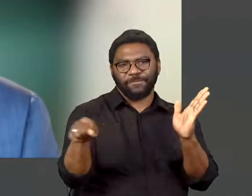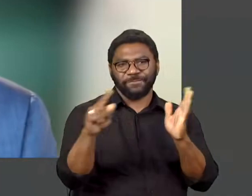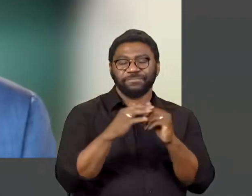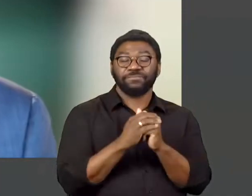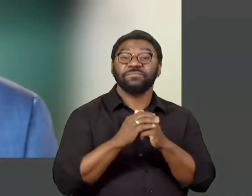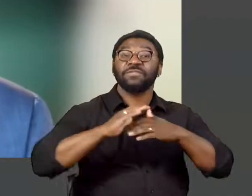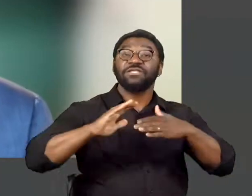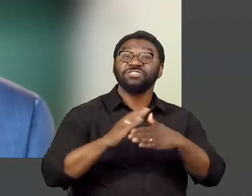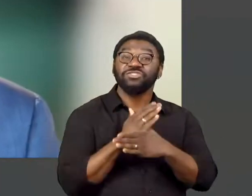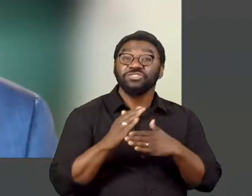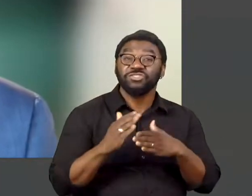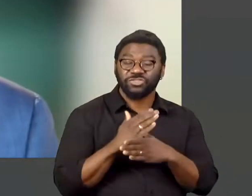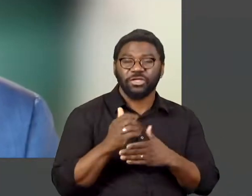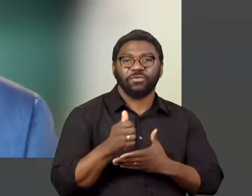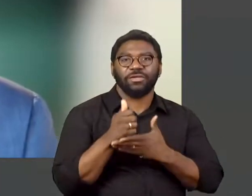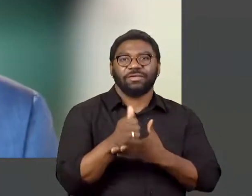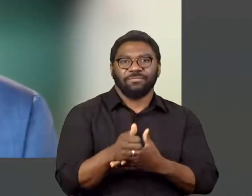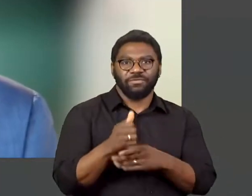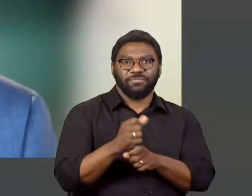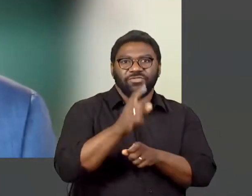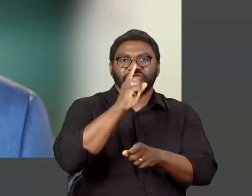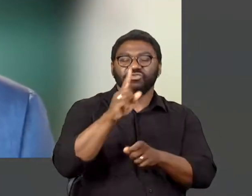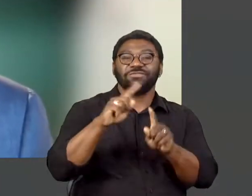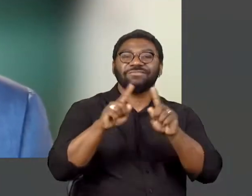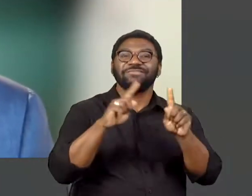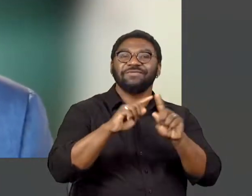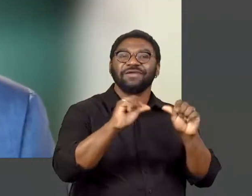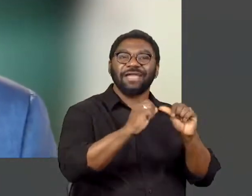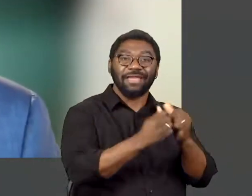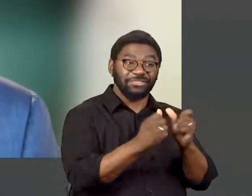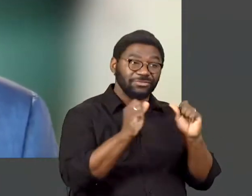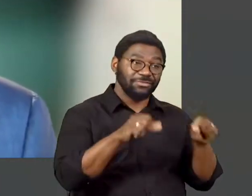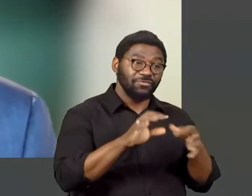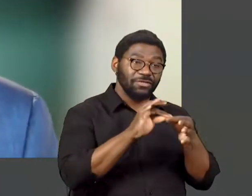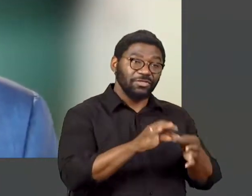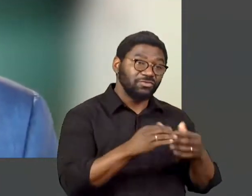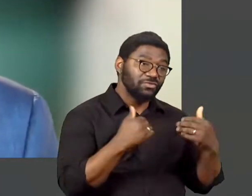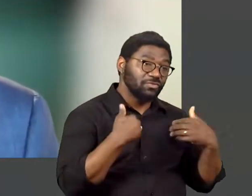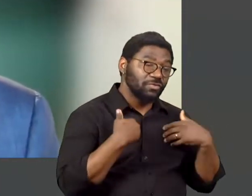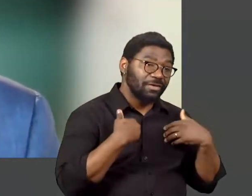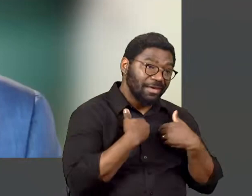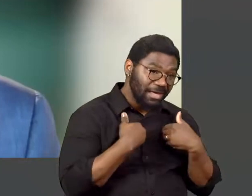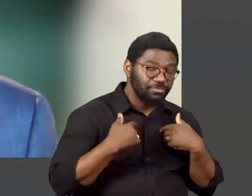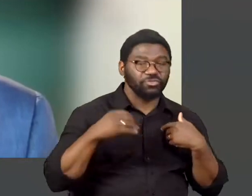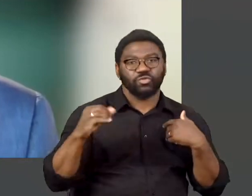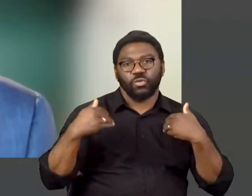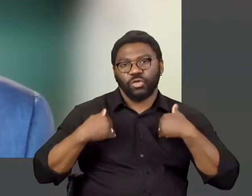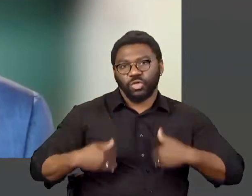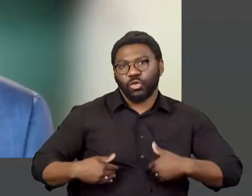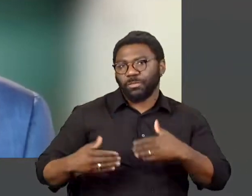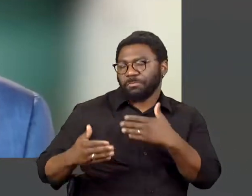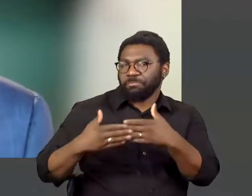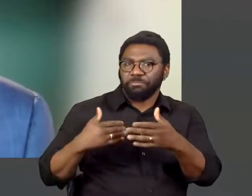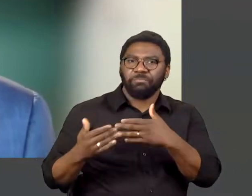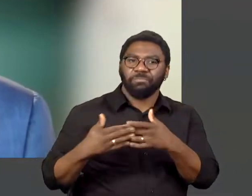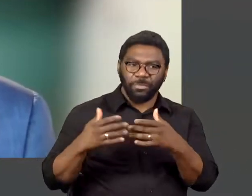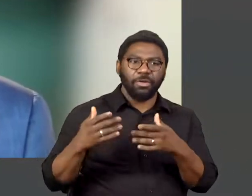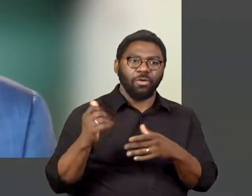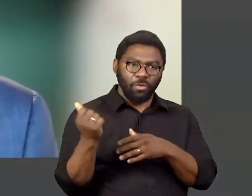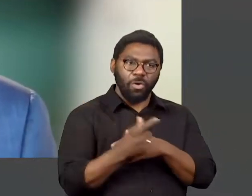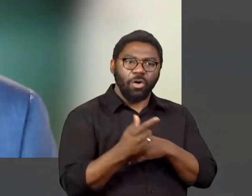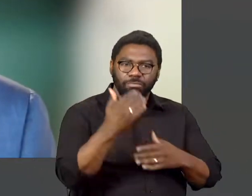how we can ensure that different agencies, whether they focus on animal health or human health, stay aware and aligned in a whole